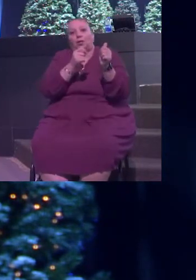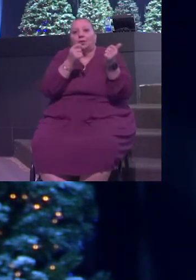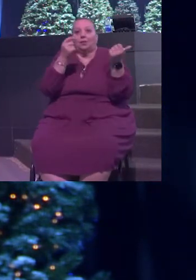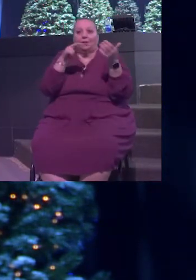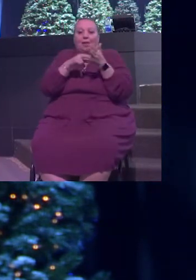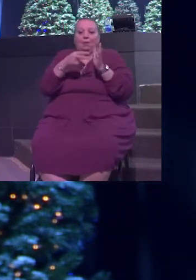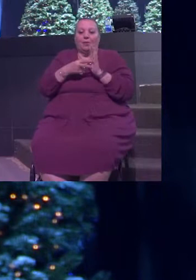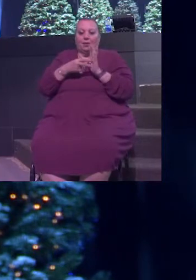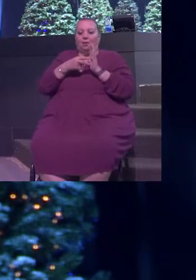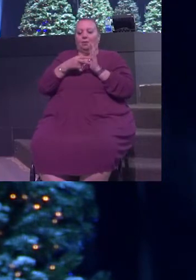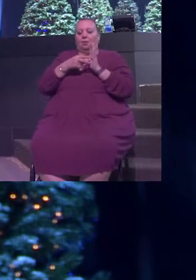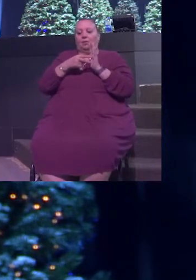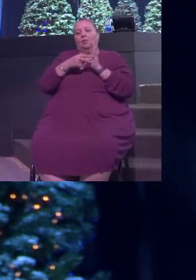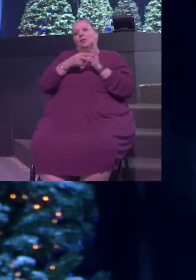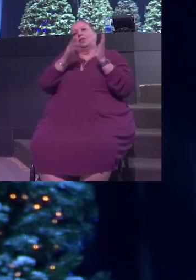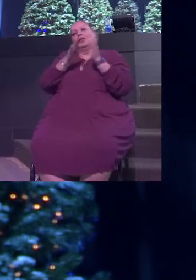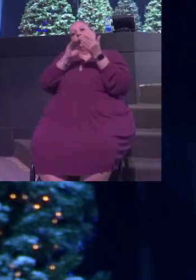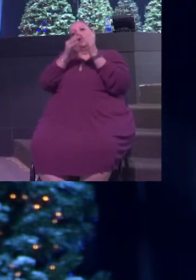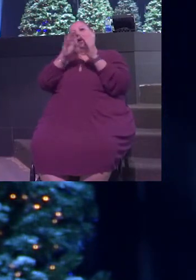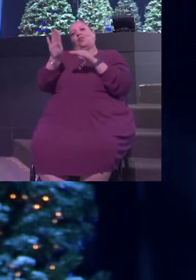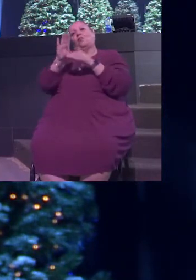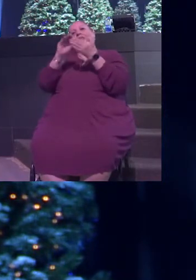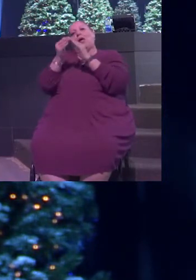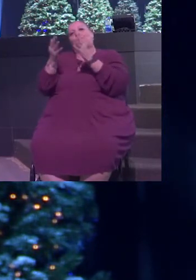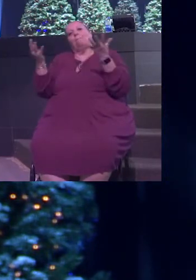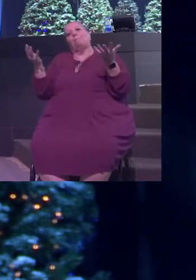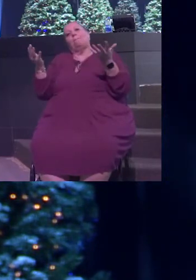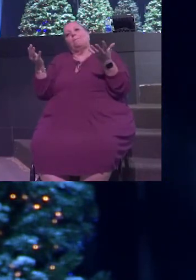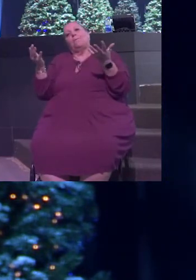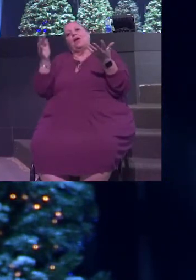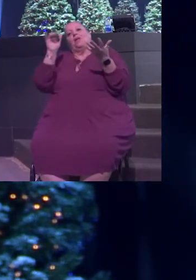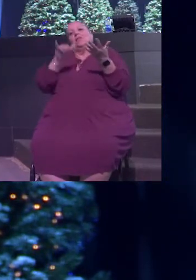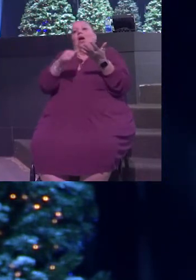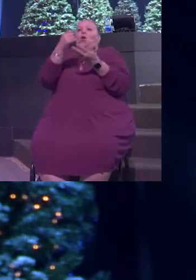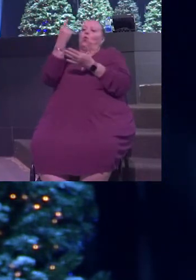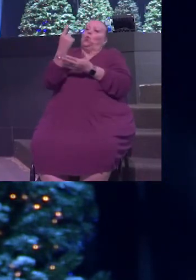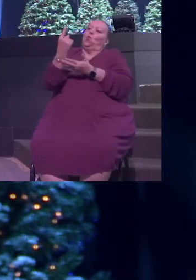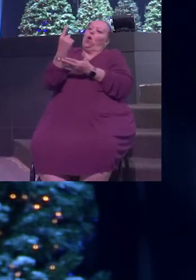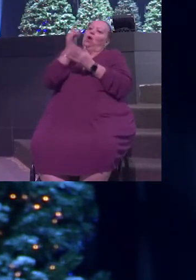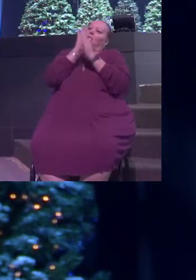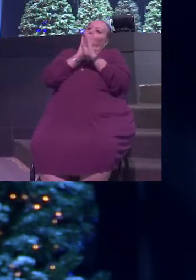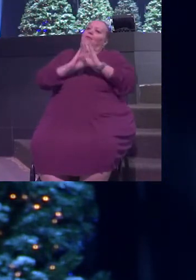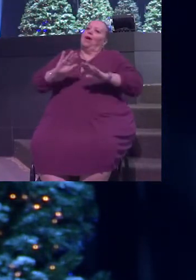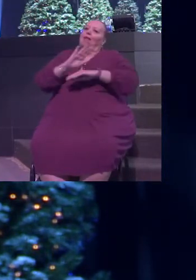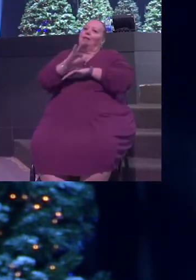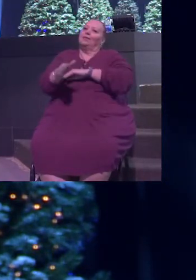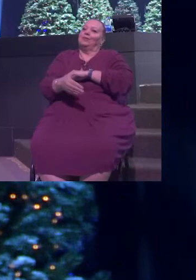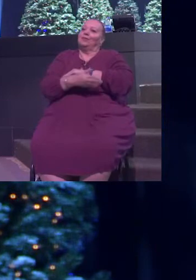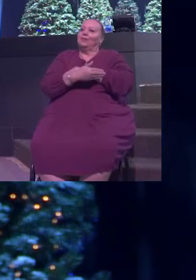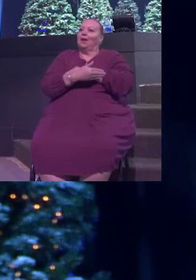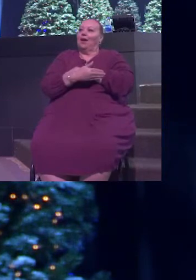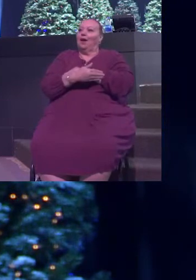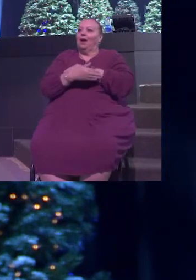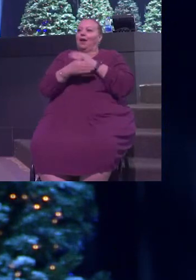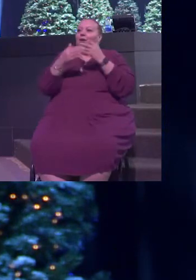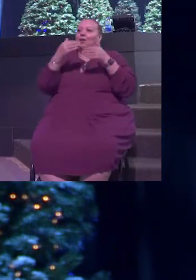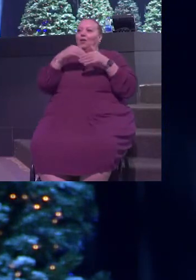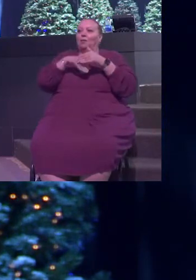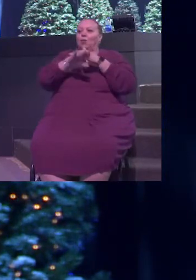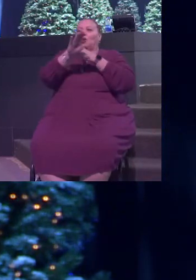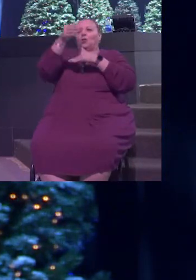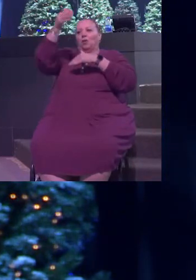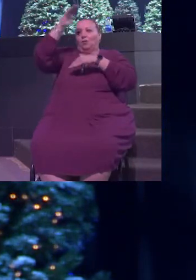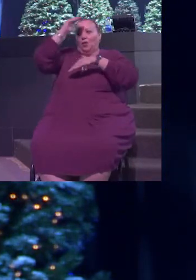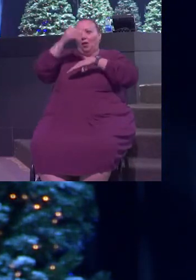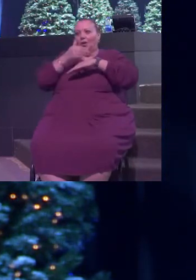Thus, in the little town of Bethlehem, that one silent night, the royal birth of God's